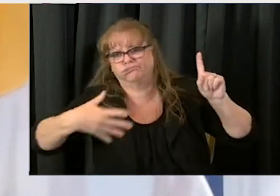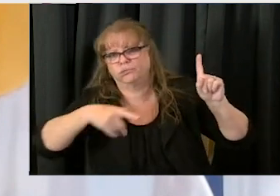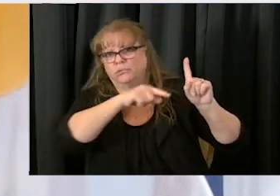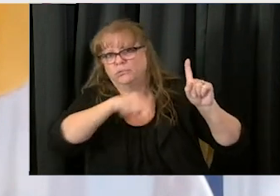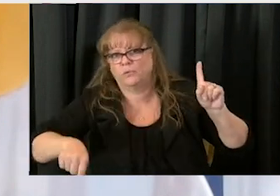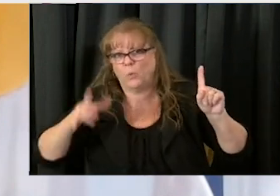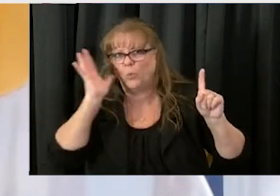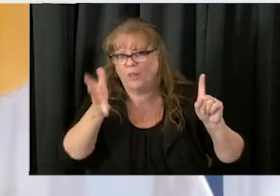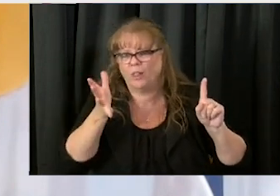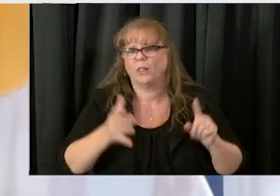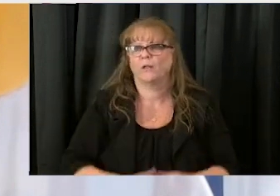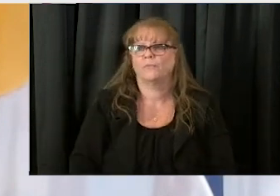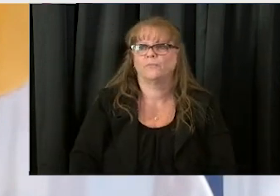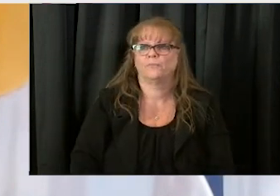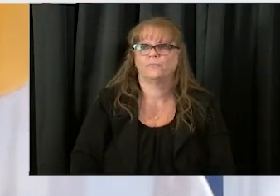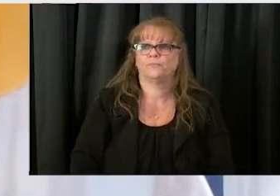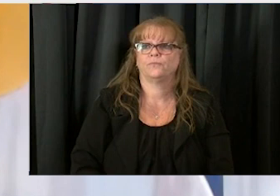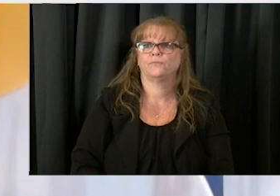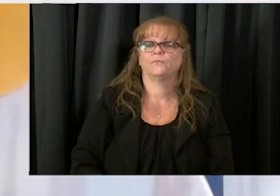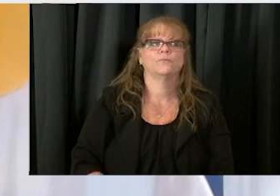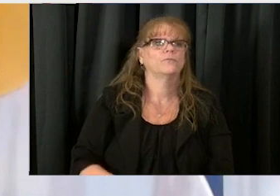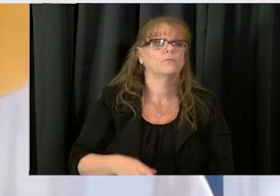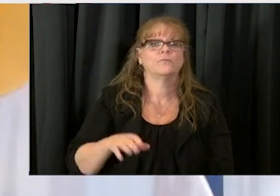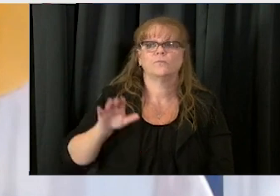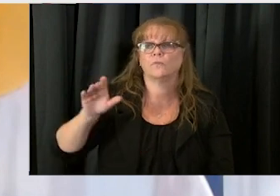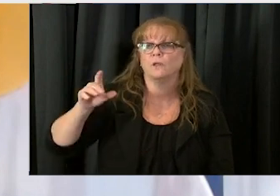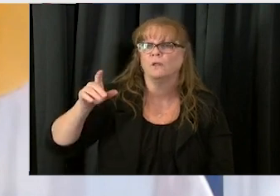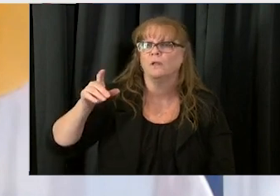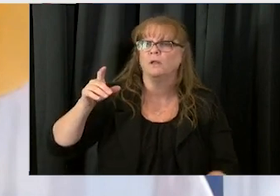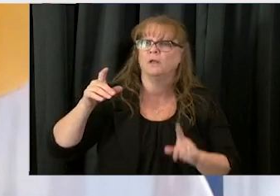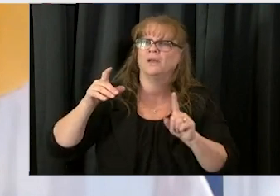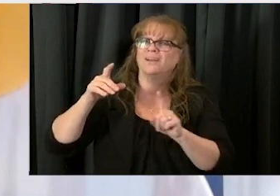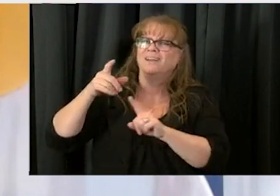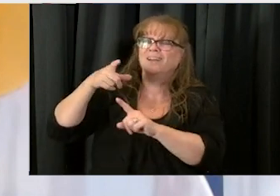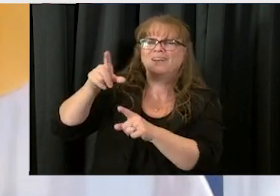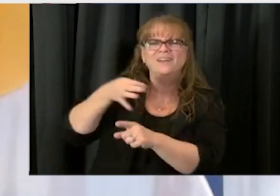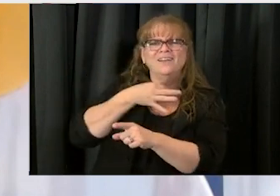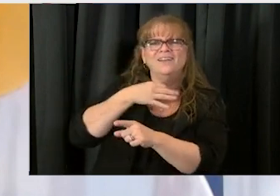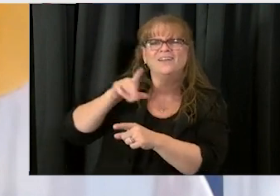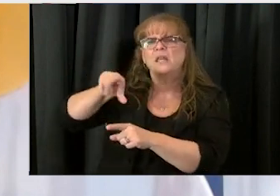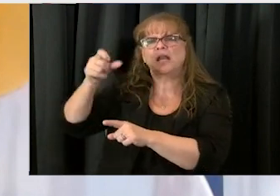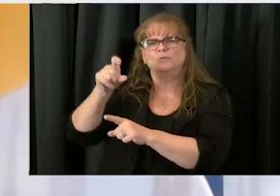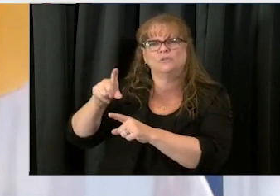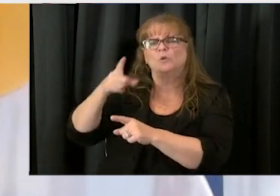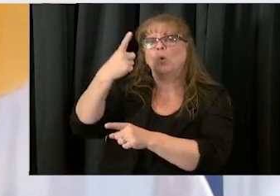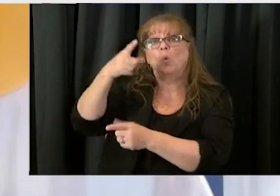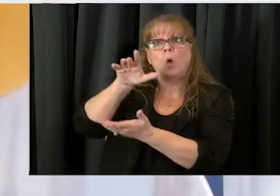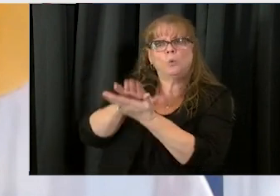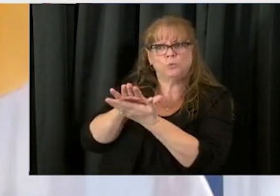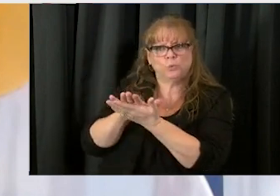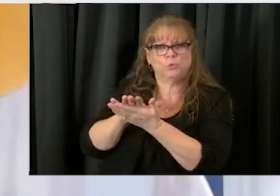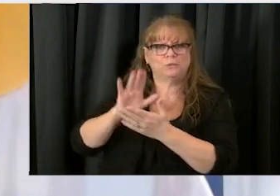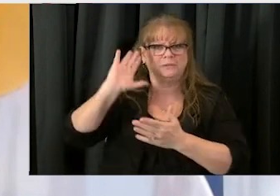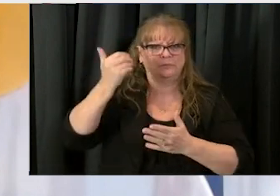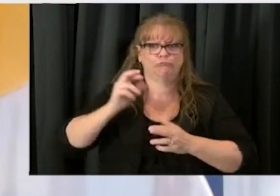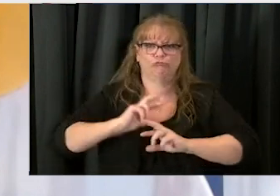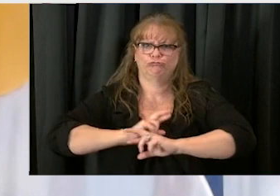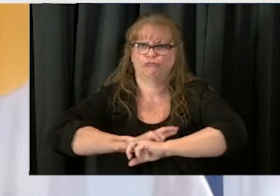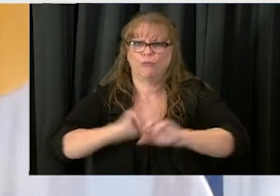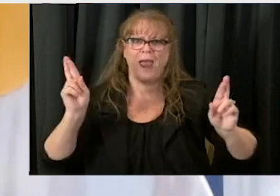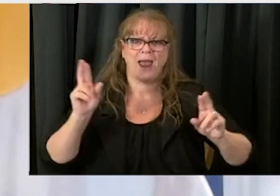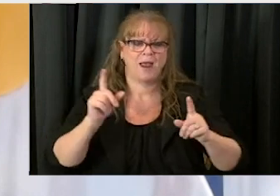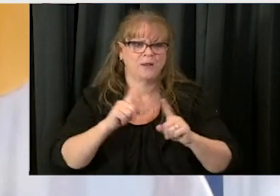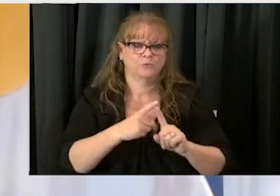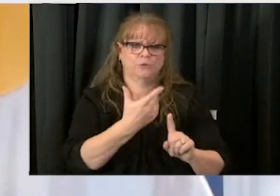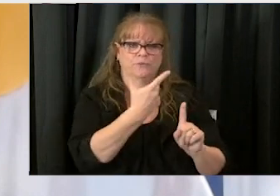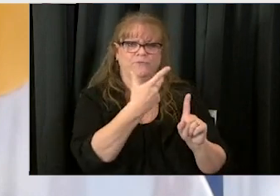figured out the logistics and were ready to go on vaccinations. And you said, hold up, wait. If they've already figured it